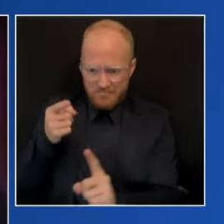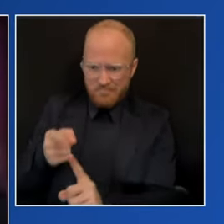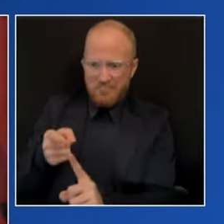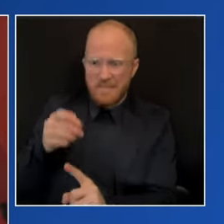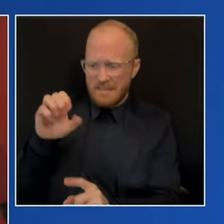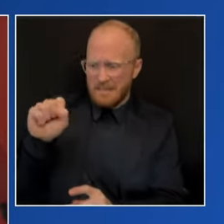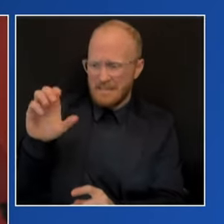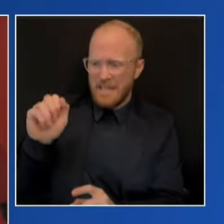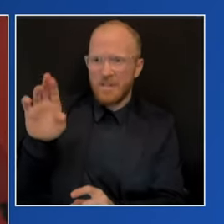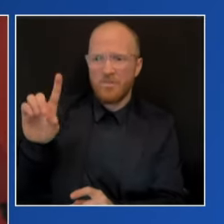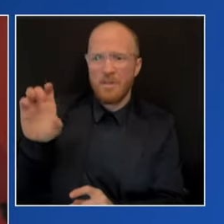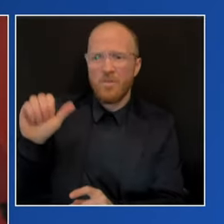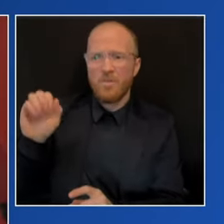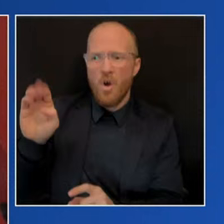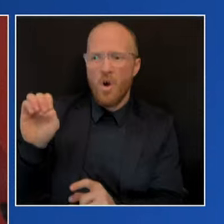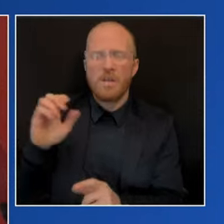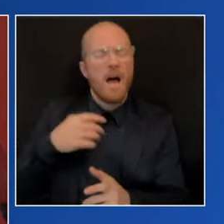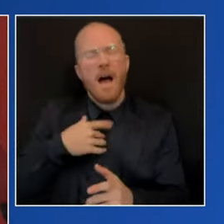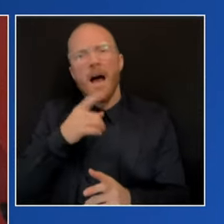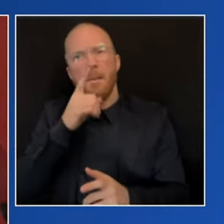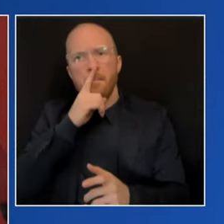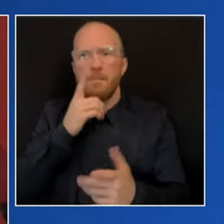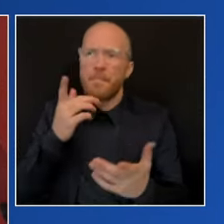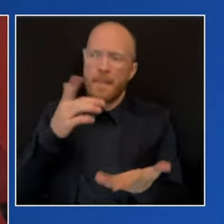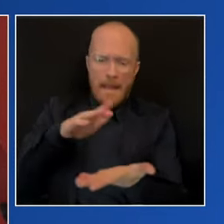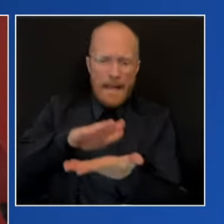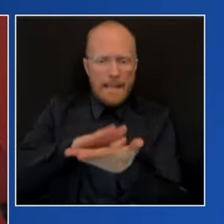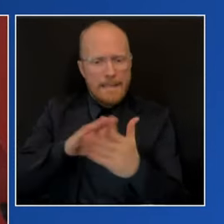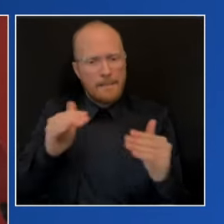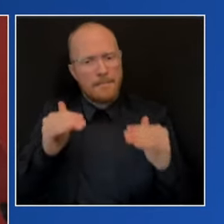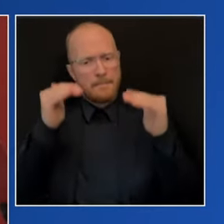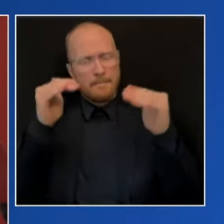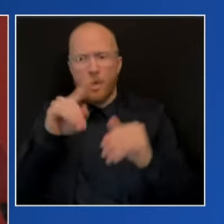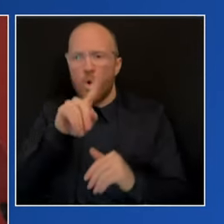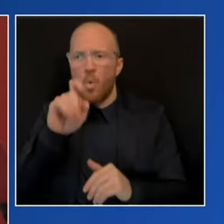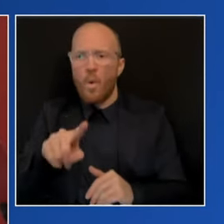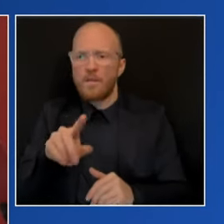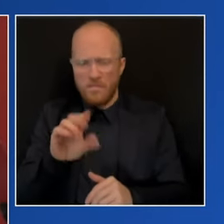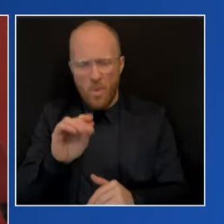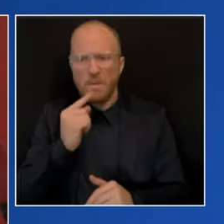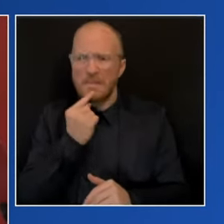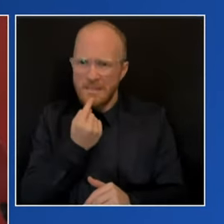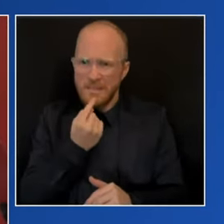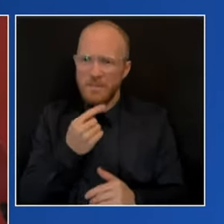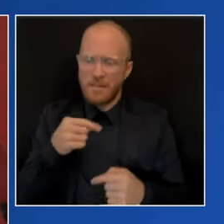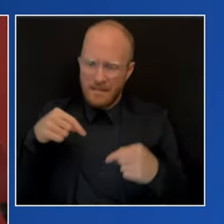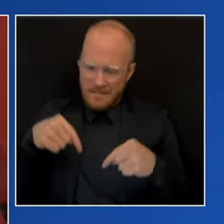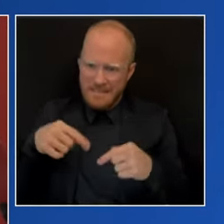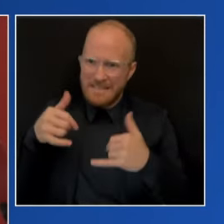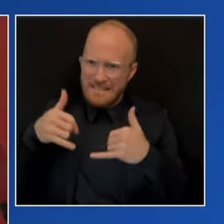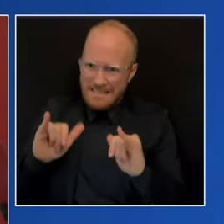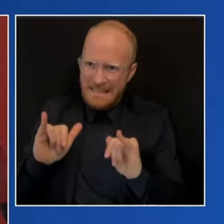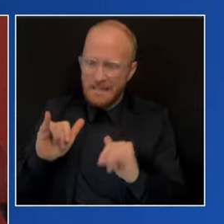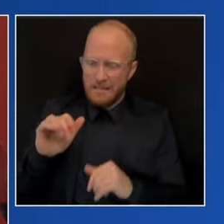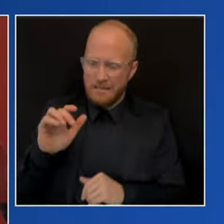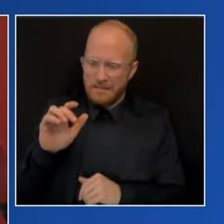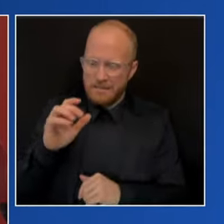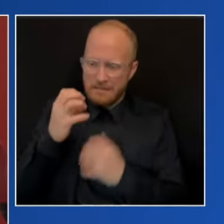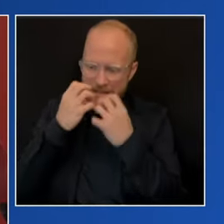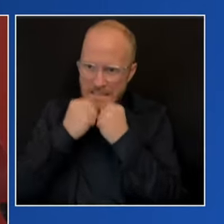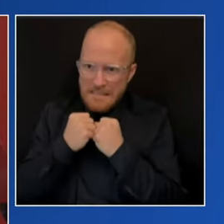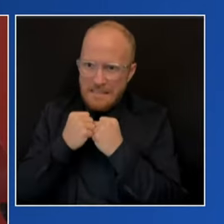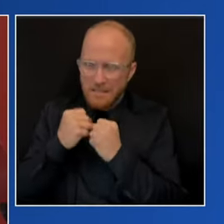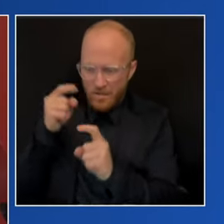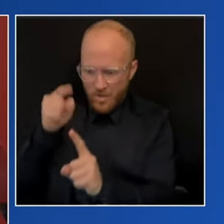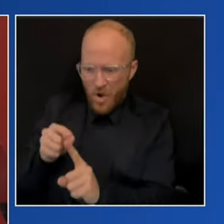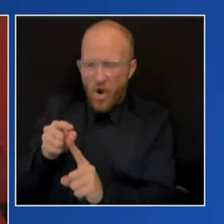This is not rhetorical, academic, or hypothetical. Whether democracy is still America's sacred cause is the most urgent question